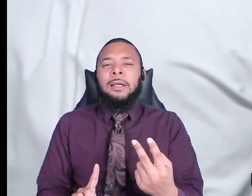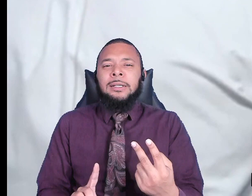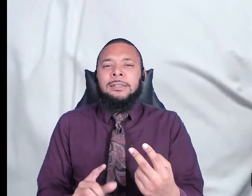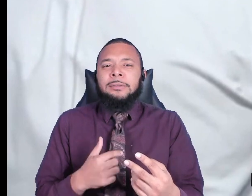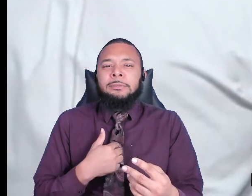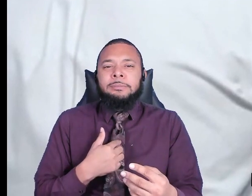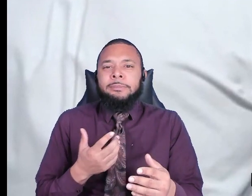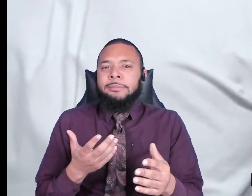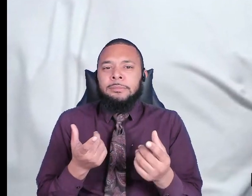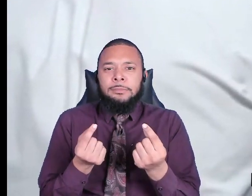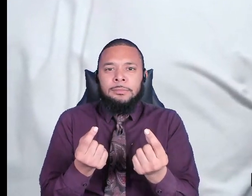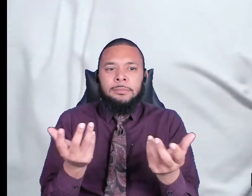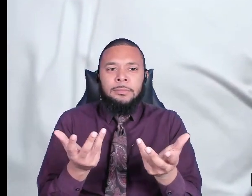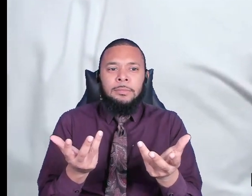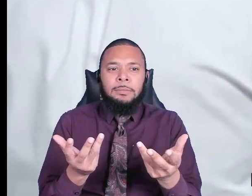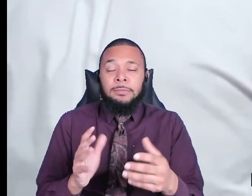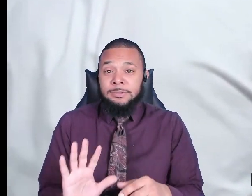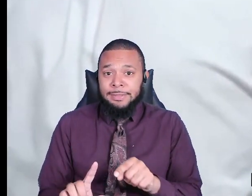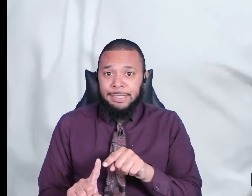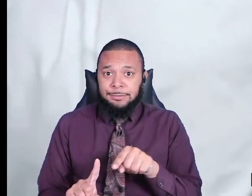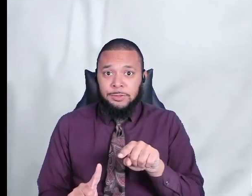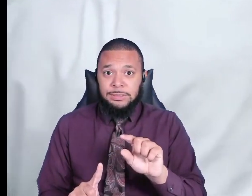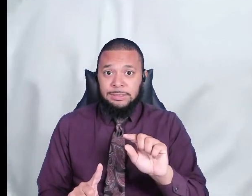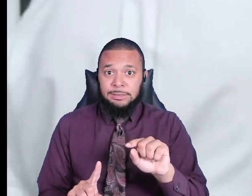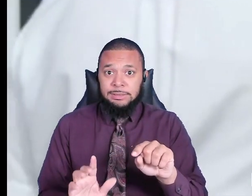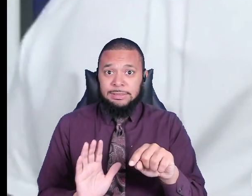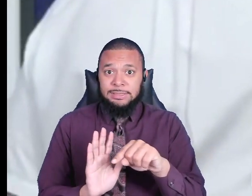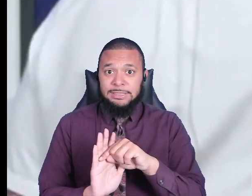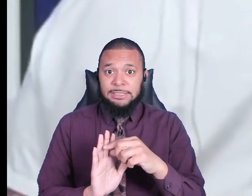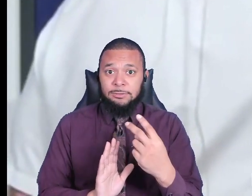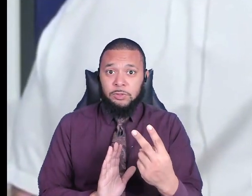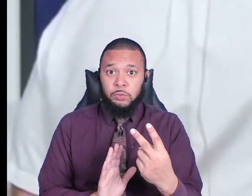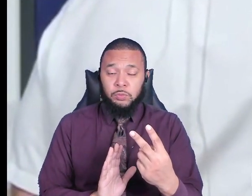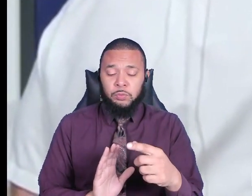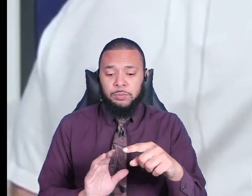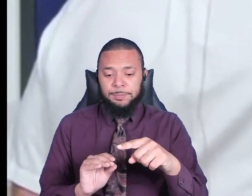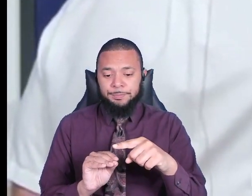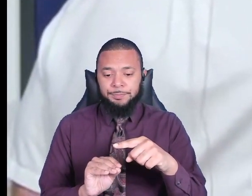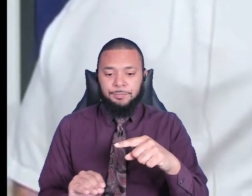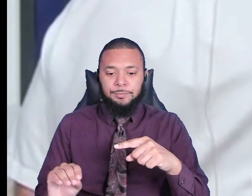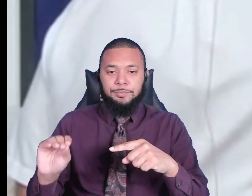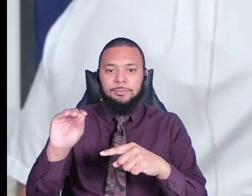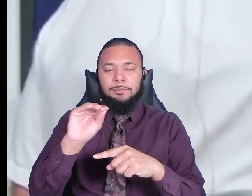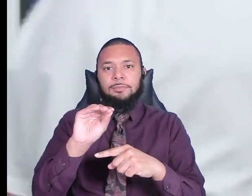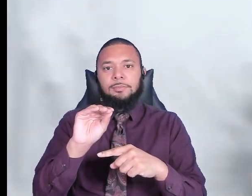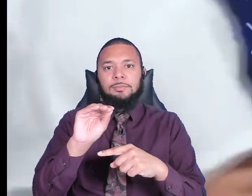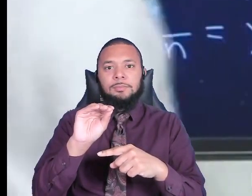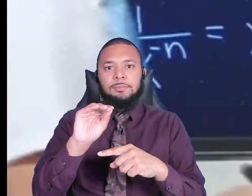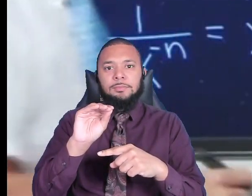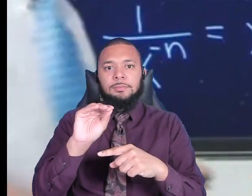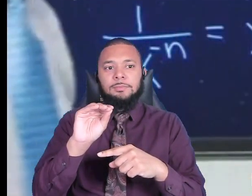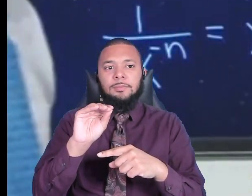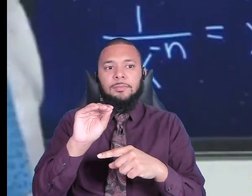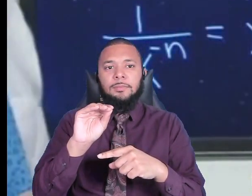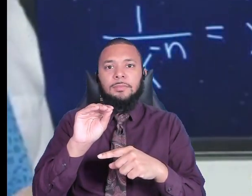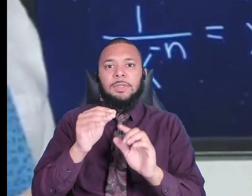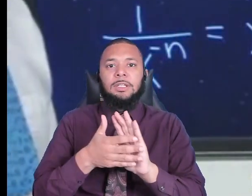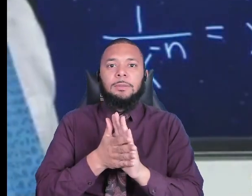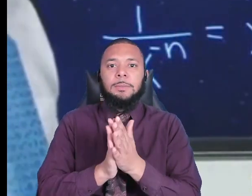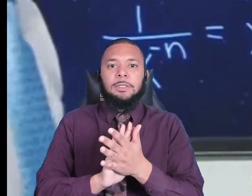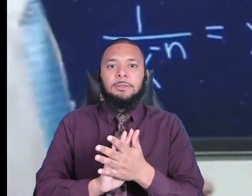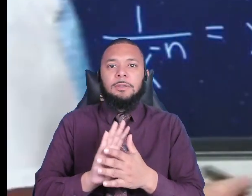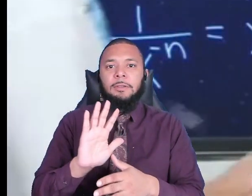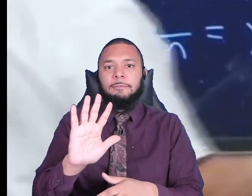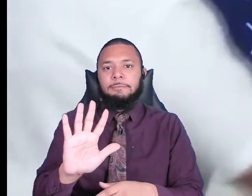I'm just going to take that 5 to the negative 2 and bring it to the numerator, and it becomes 5 to the